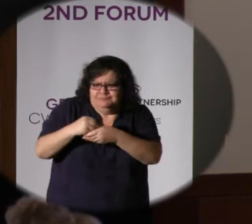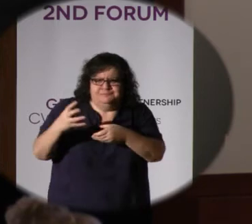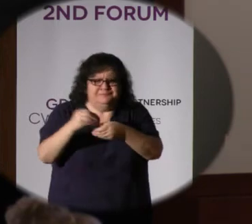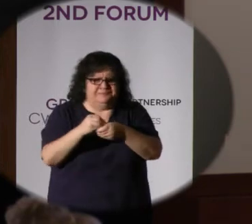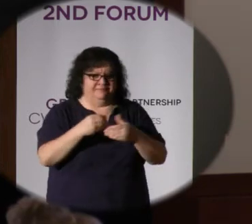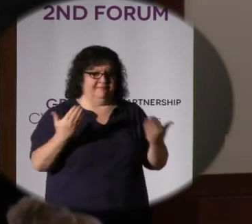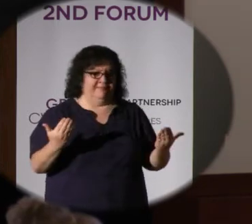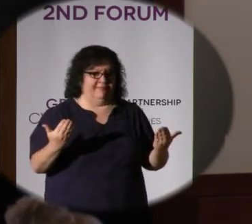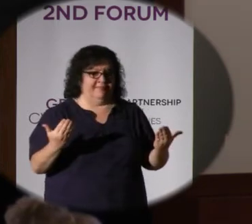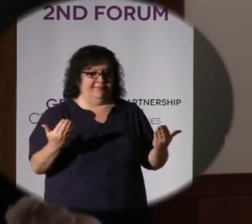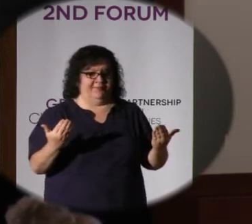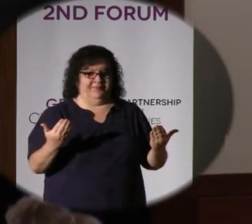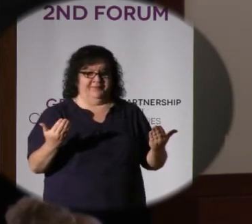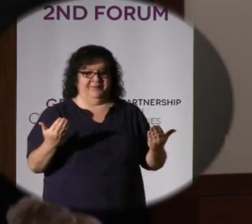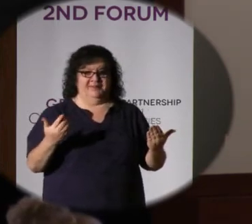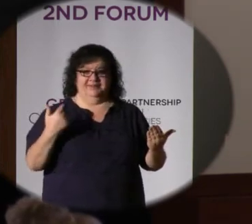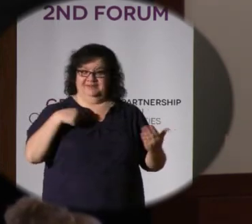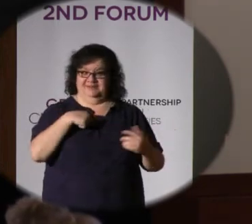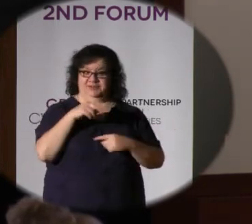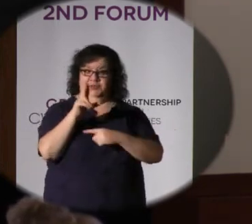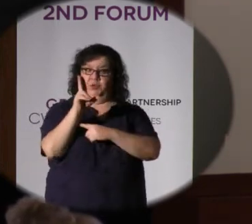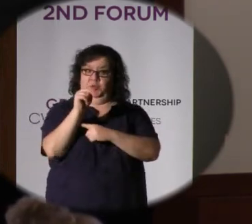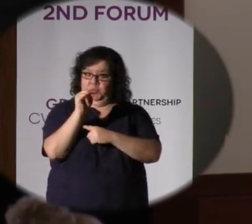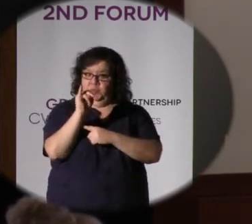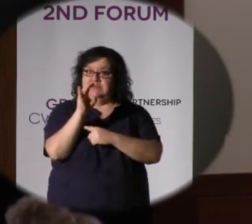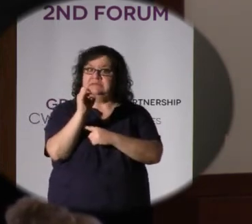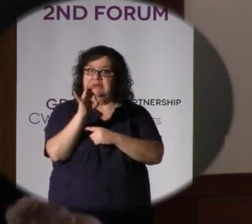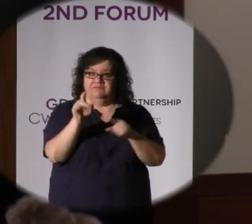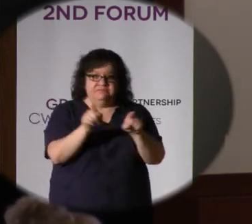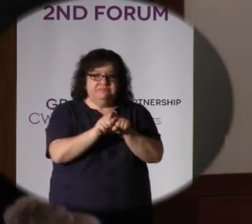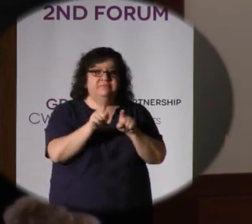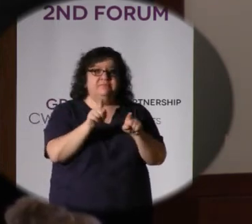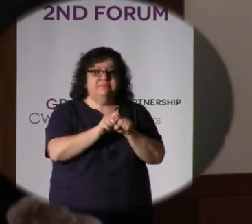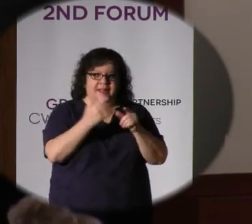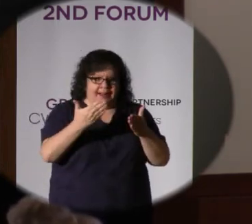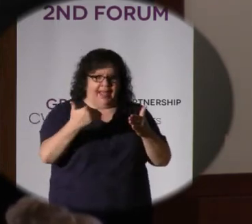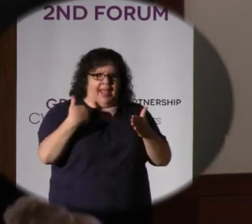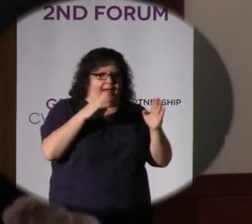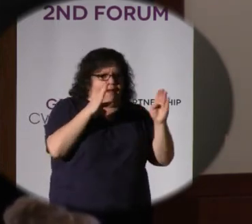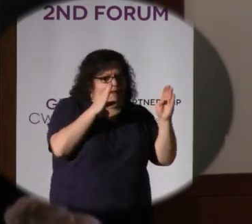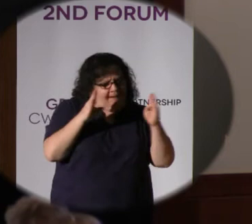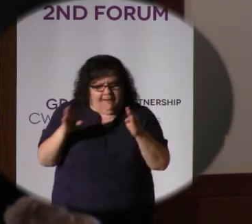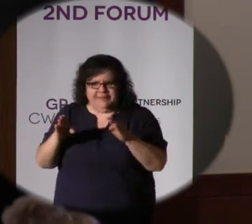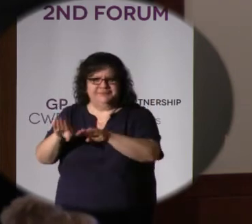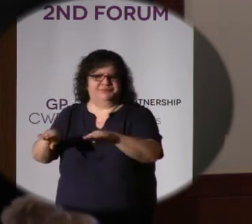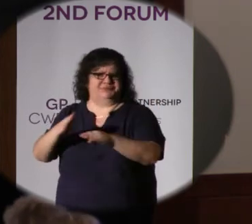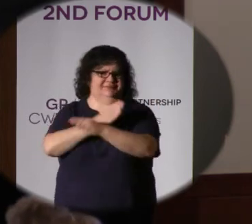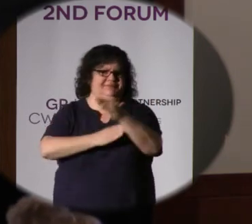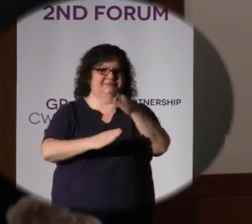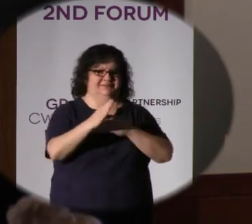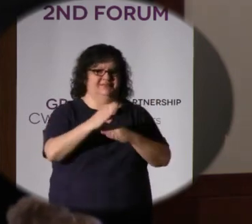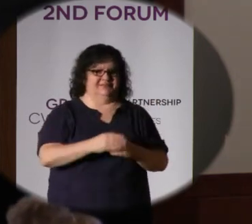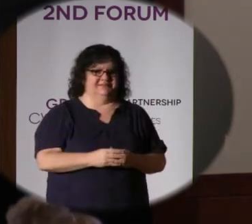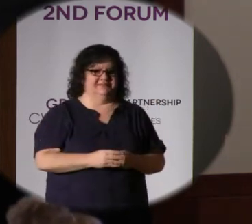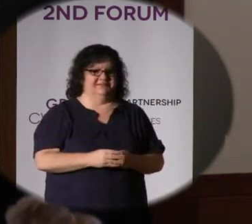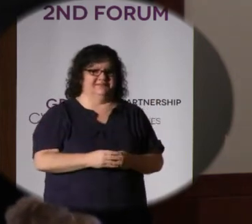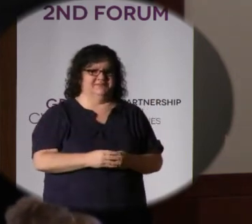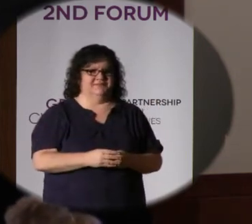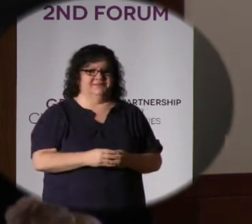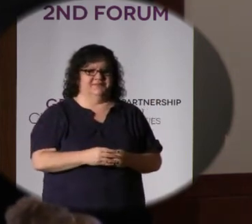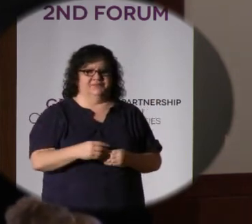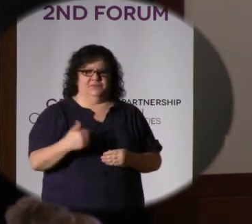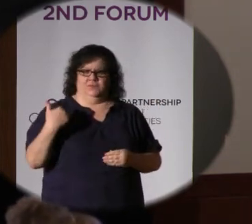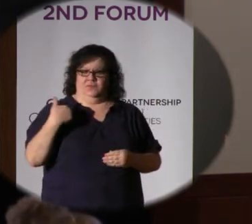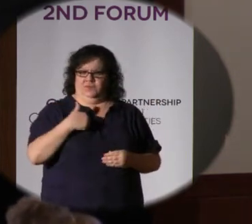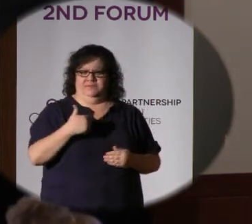2014-2017, explicitly reaffirming our mission as one that promotes the rights of every child